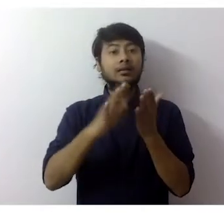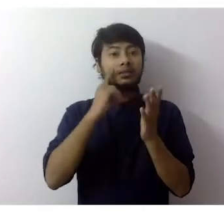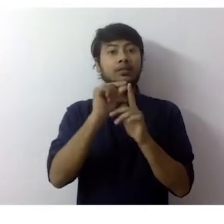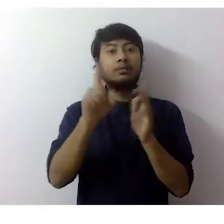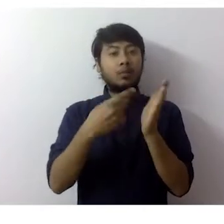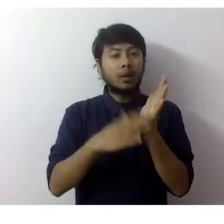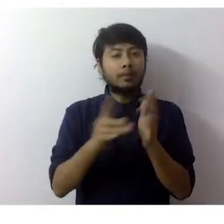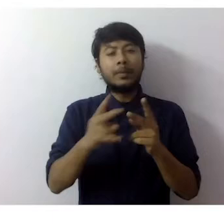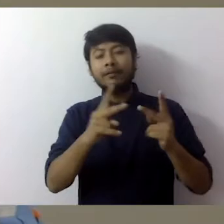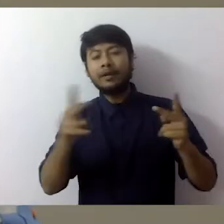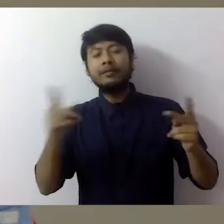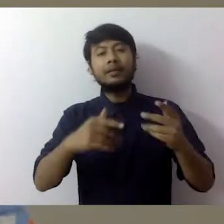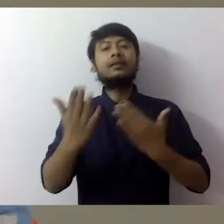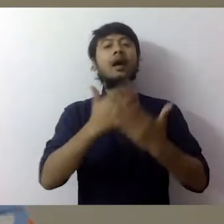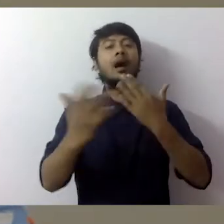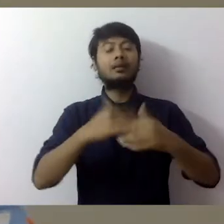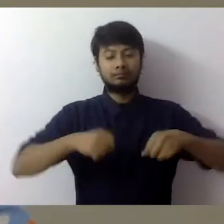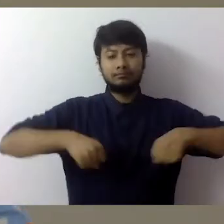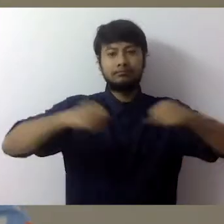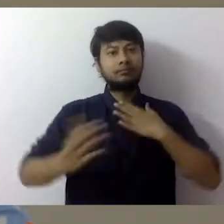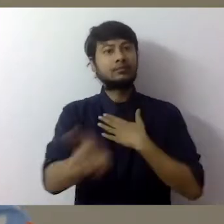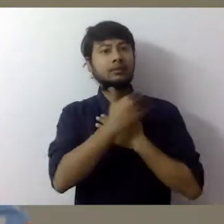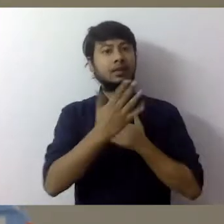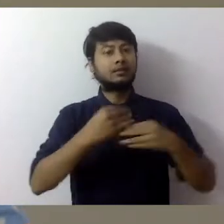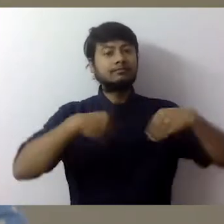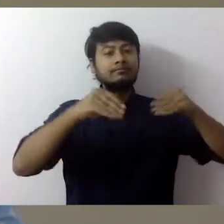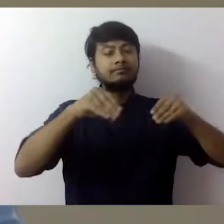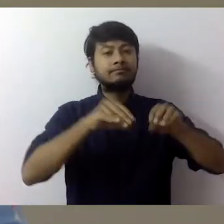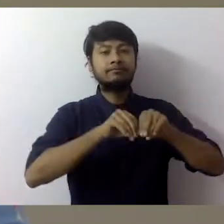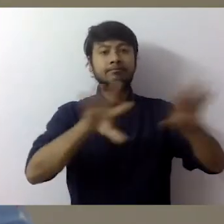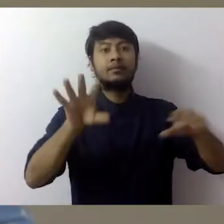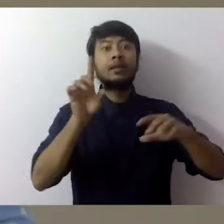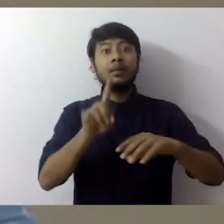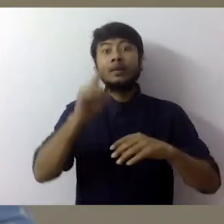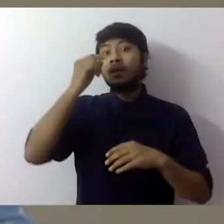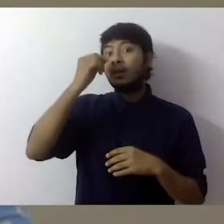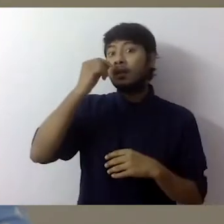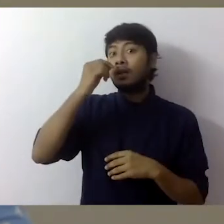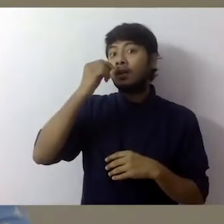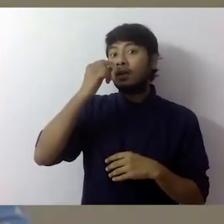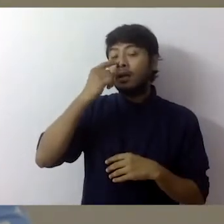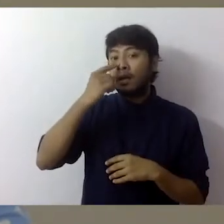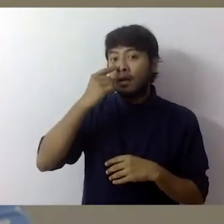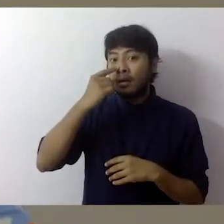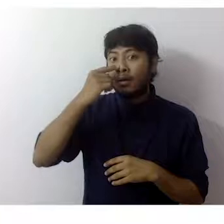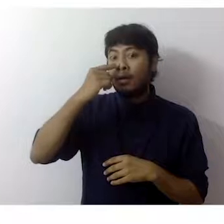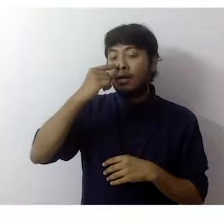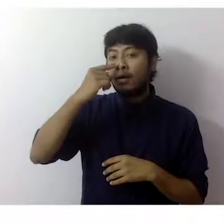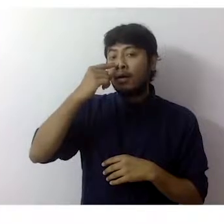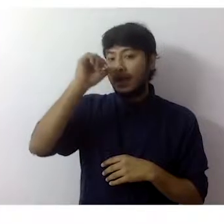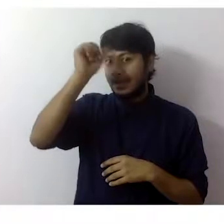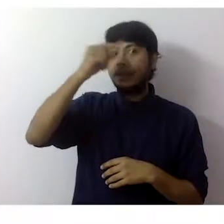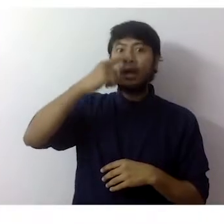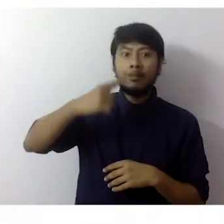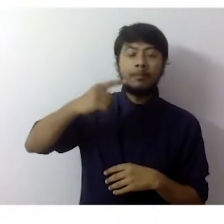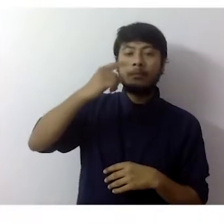using handloom weaving. The turn of the century also saw the emergence of Bharat Mata as an icon of Hindu nationalism, which